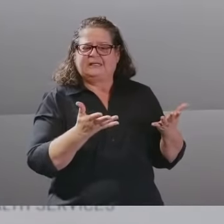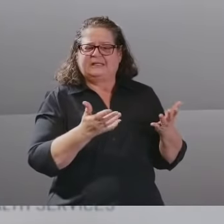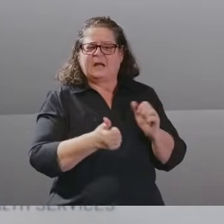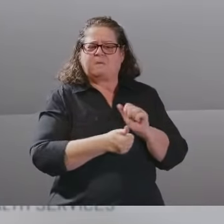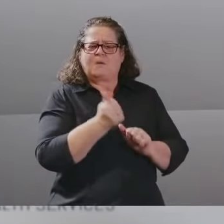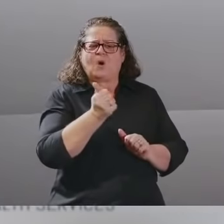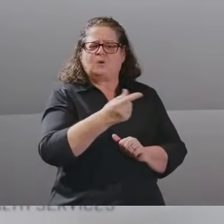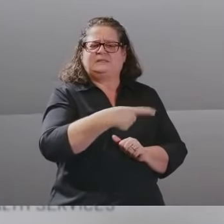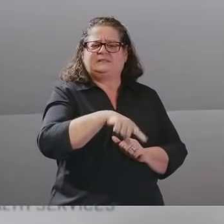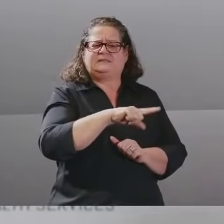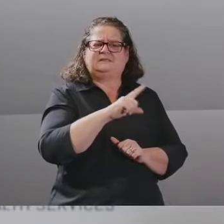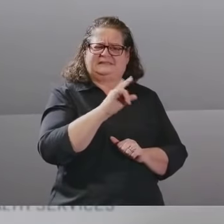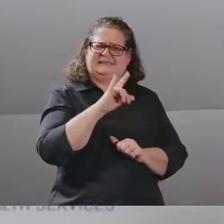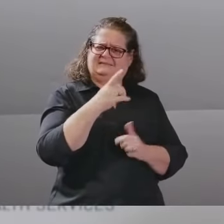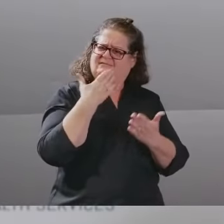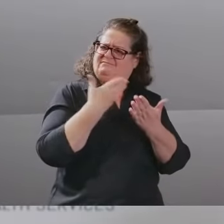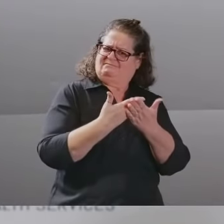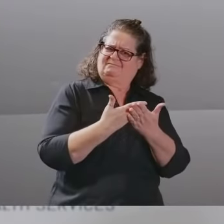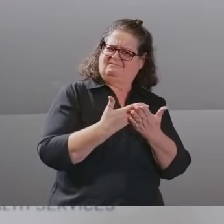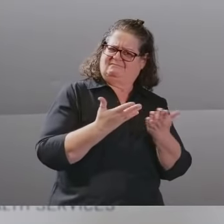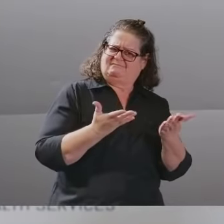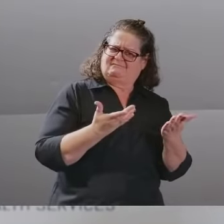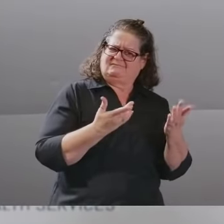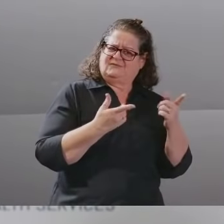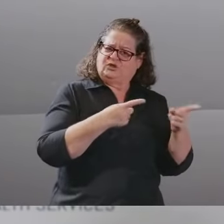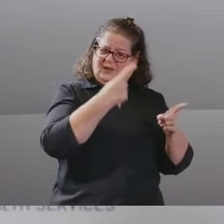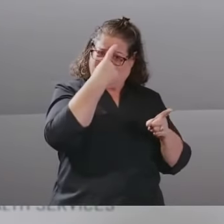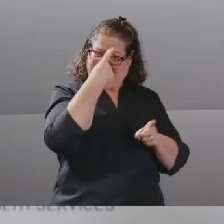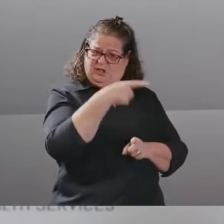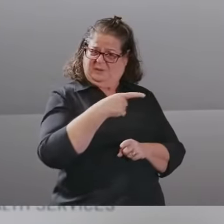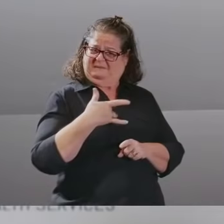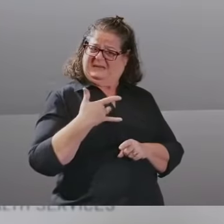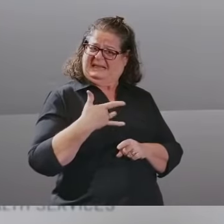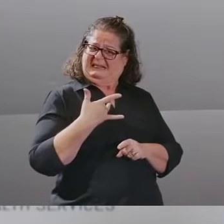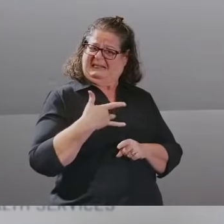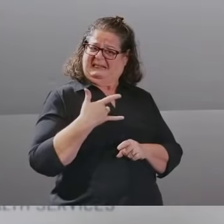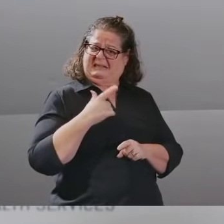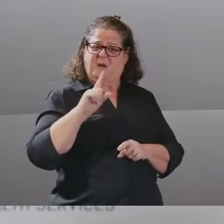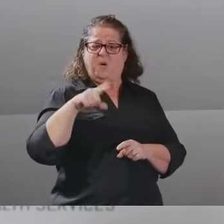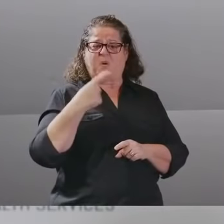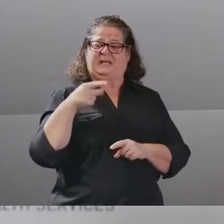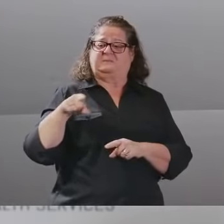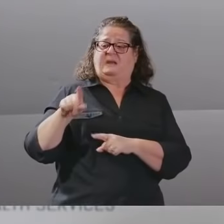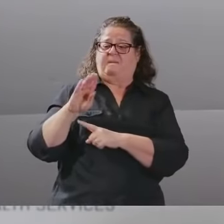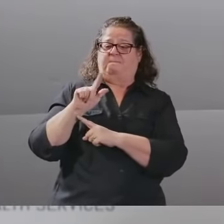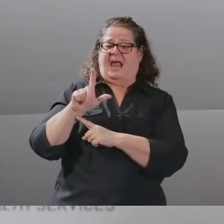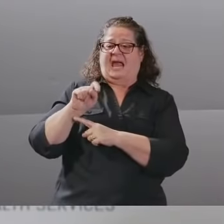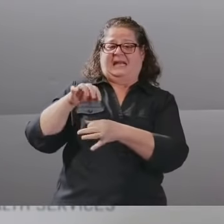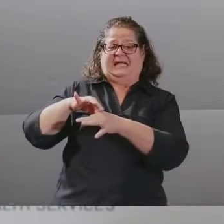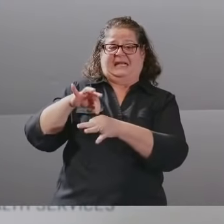Trump campaign where this thing was altered? Again, you're trying to put thoughts in my head